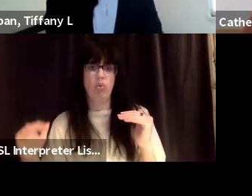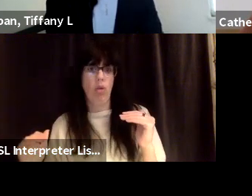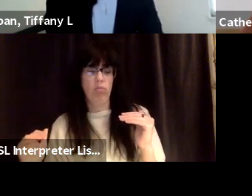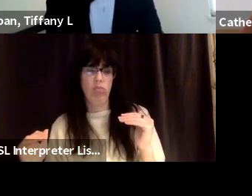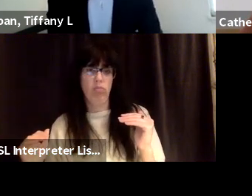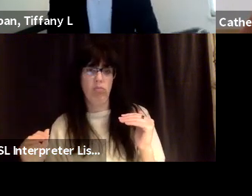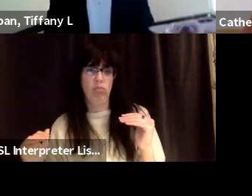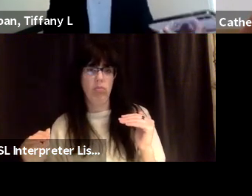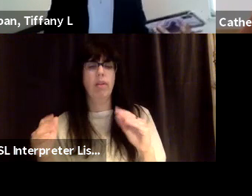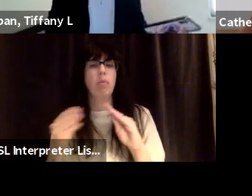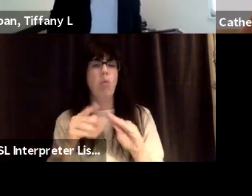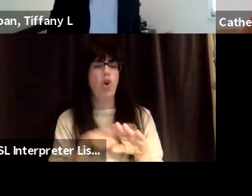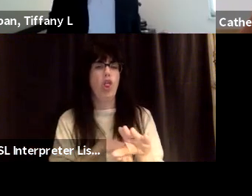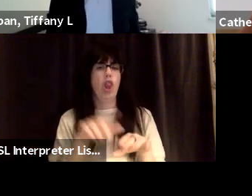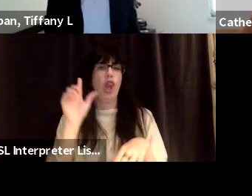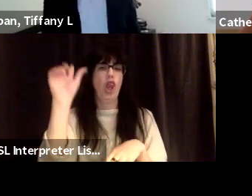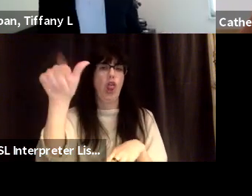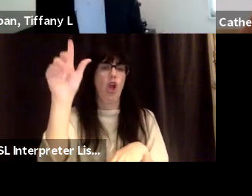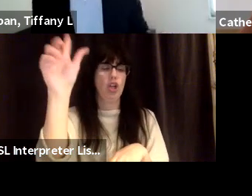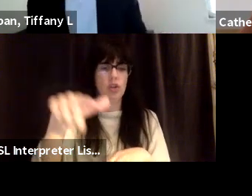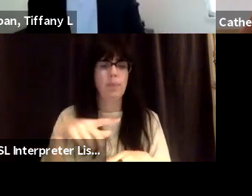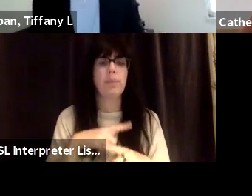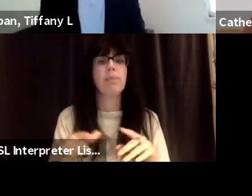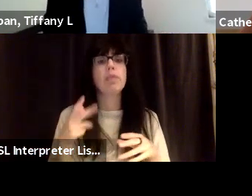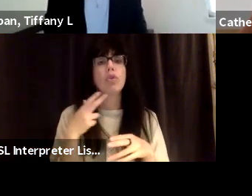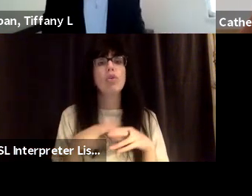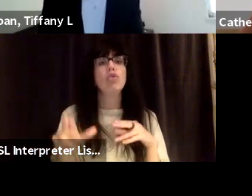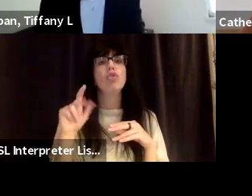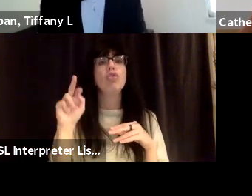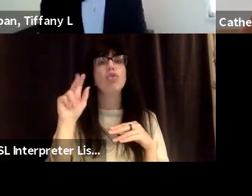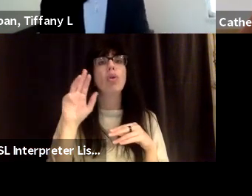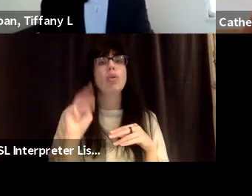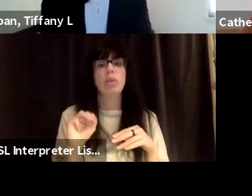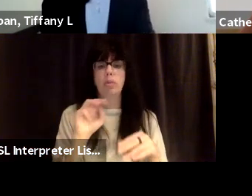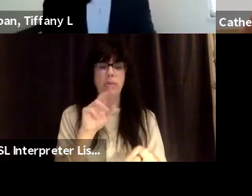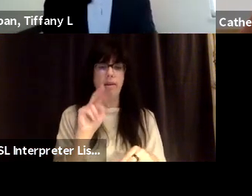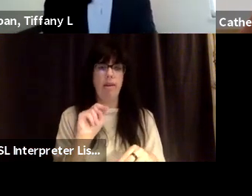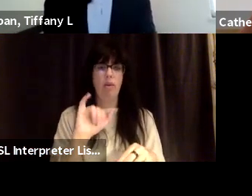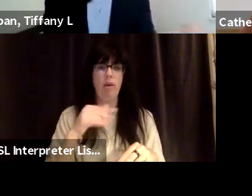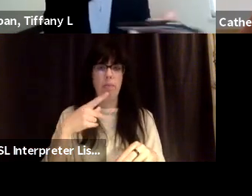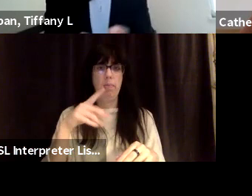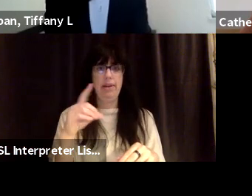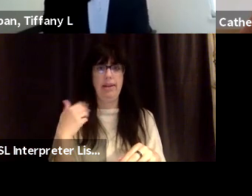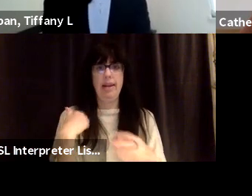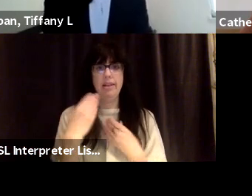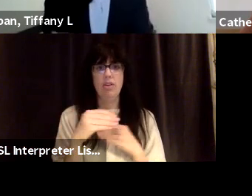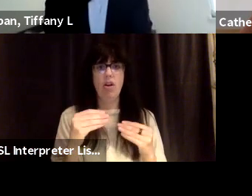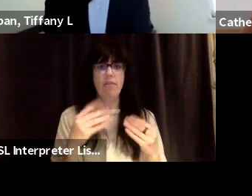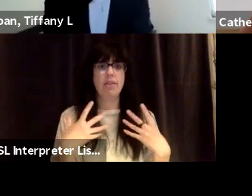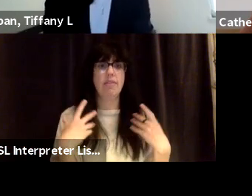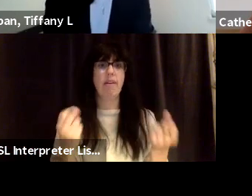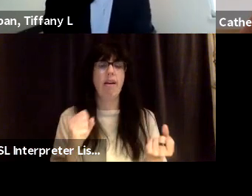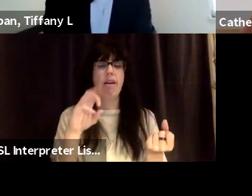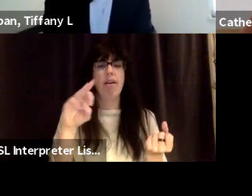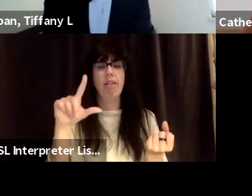but that's long-term stuff. In the short term, the NYPD has an Office of Health and Wellness. I love it. It warms my heart.